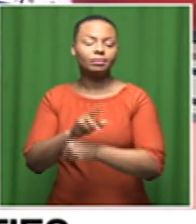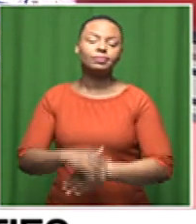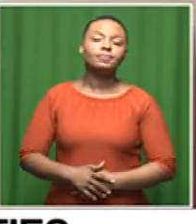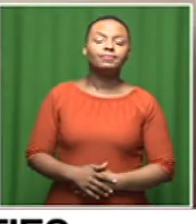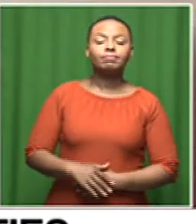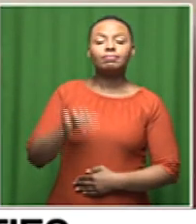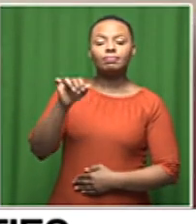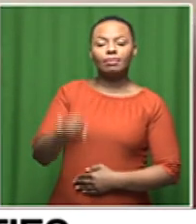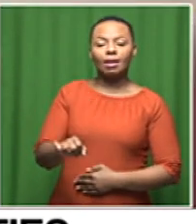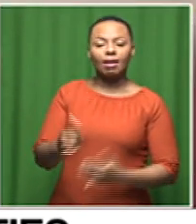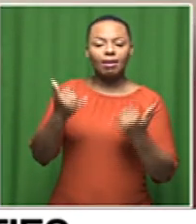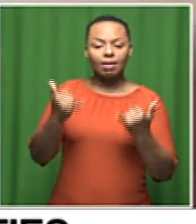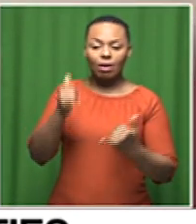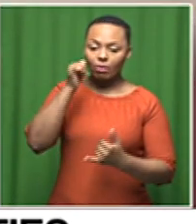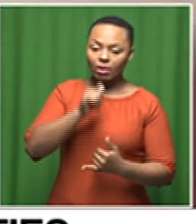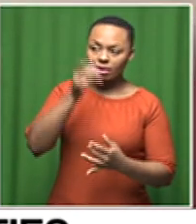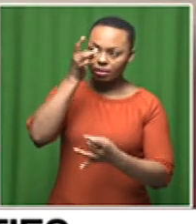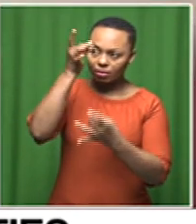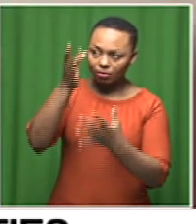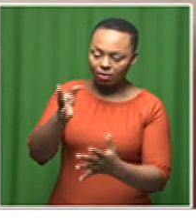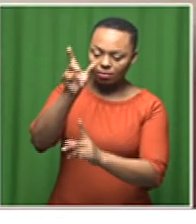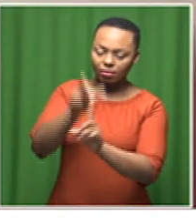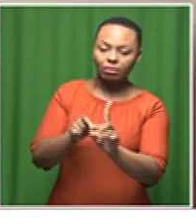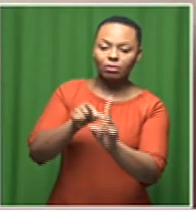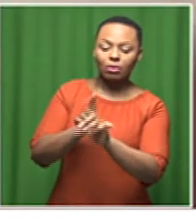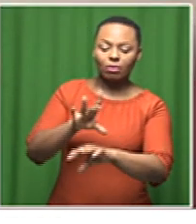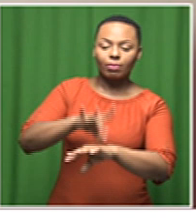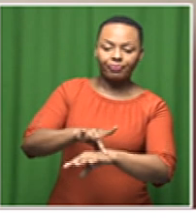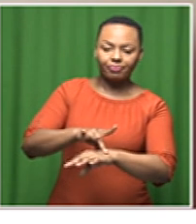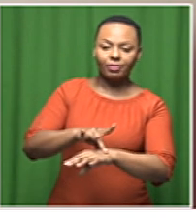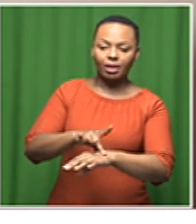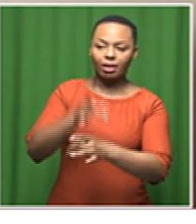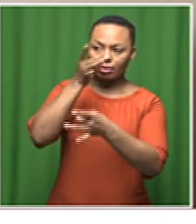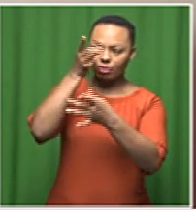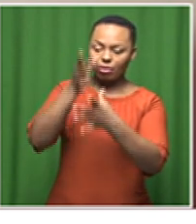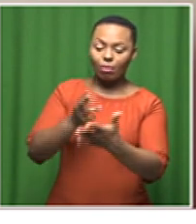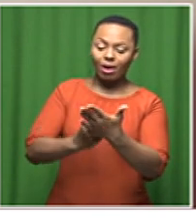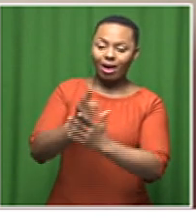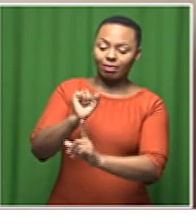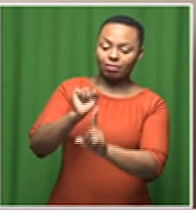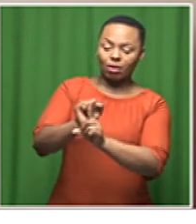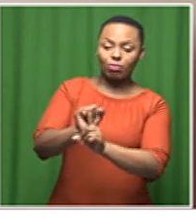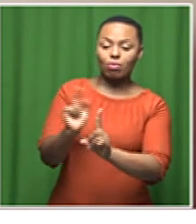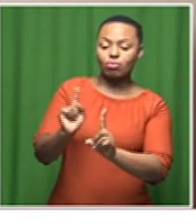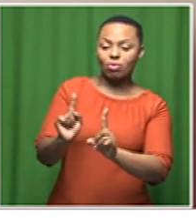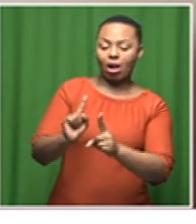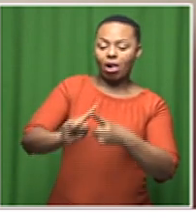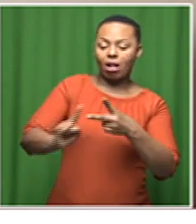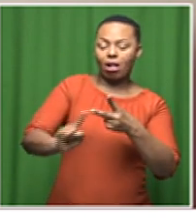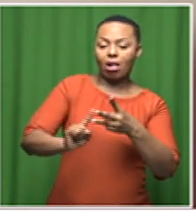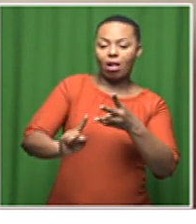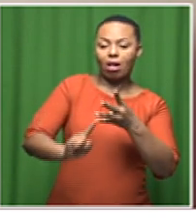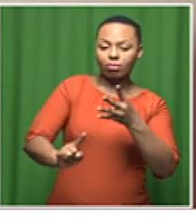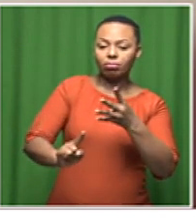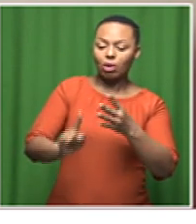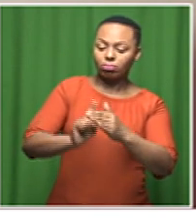Musa, honestly, we always try to inform patients and tell patients their rights, to say what is their rights, what they should do when they